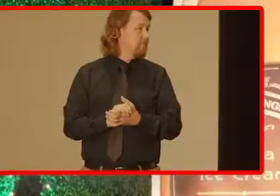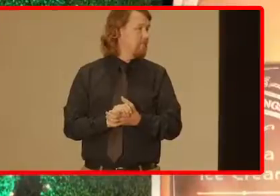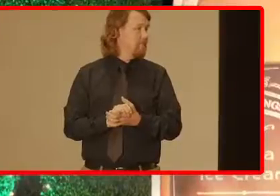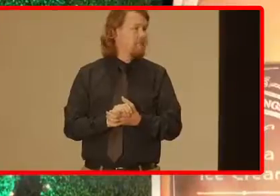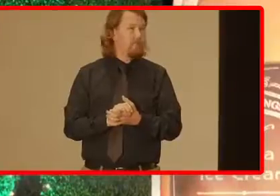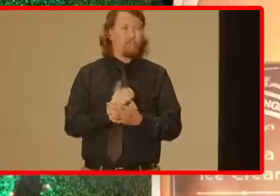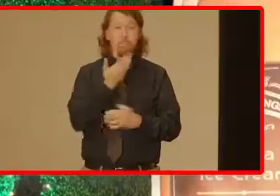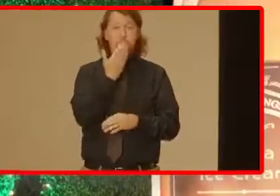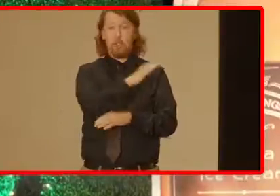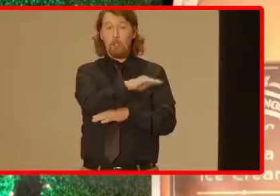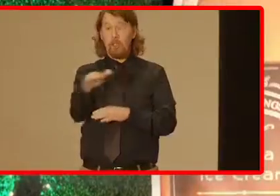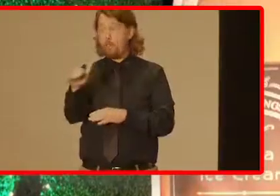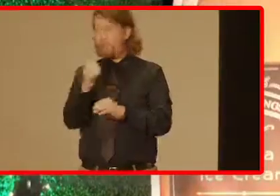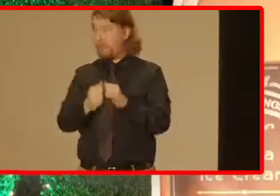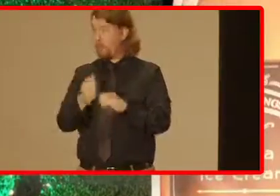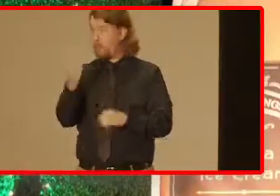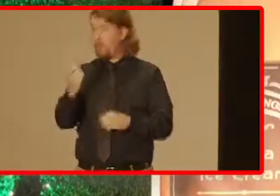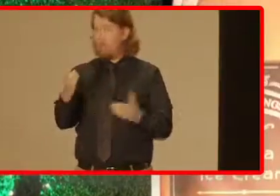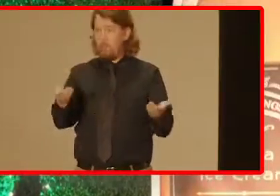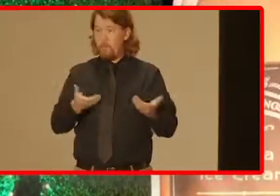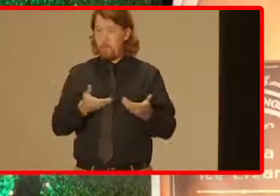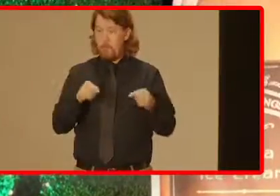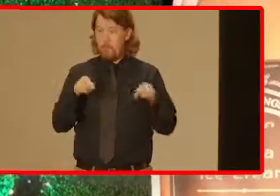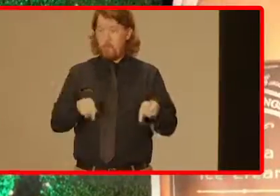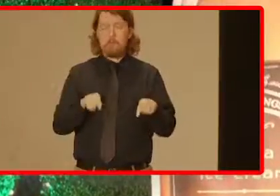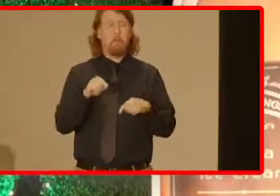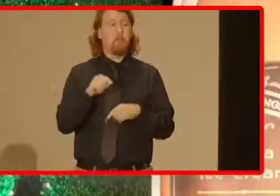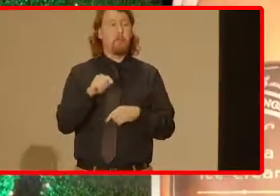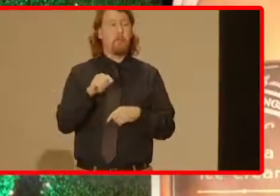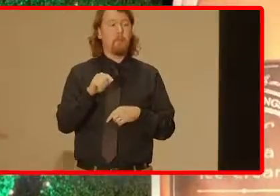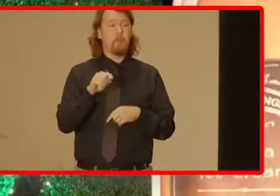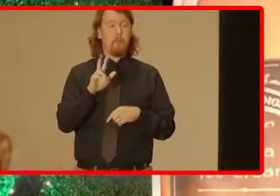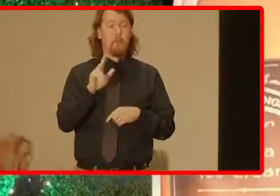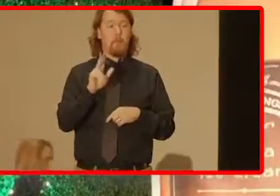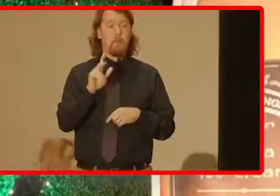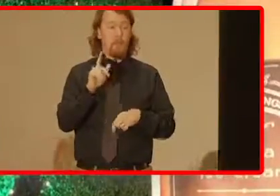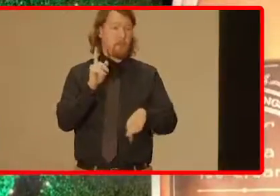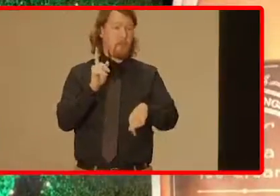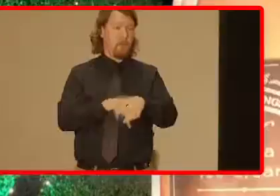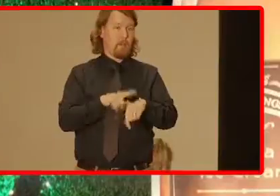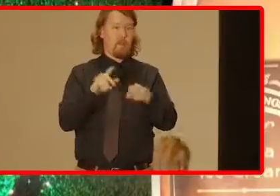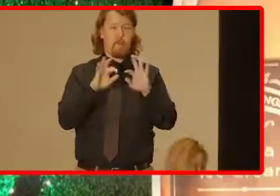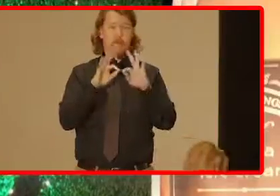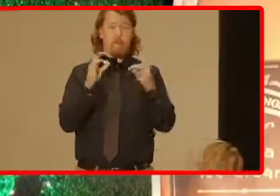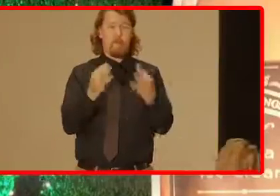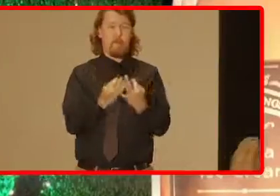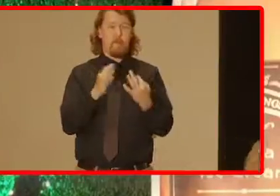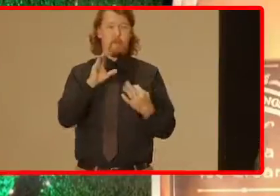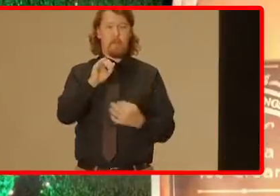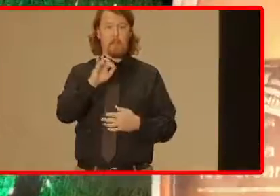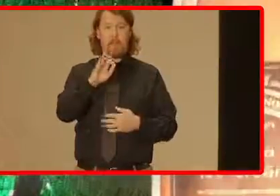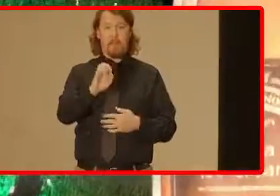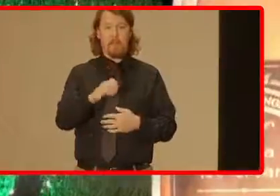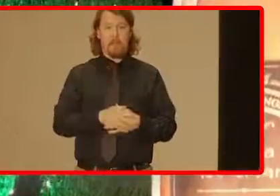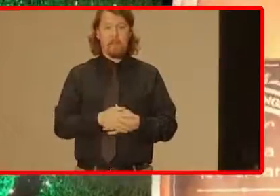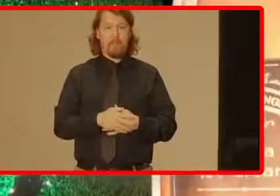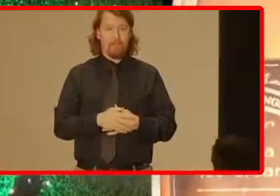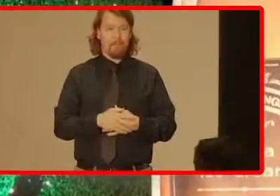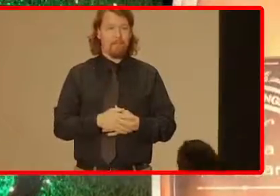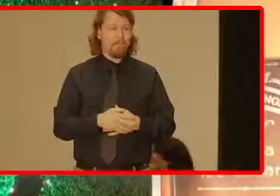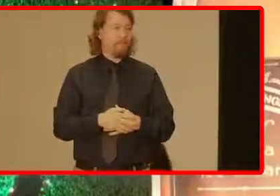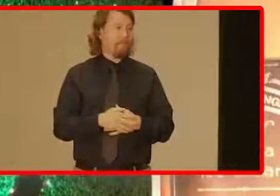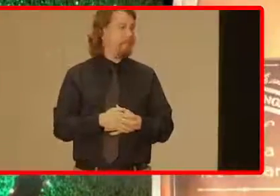Good evening, everyone, and welcome to the 23rd Annual Family Cafe. 23rd